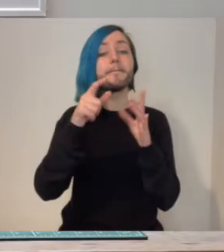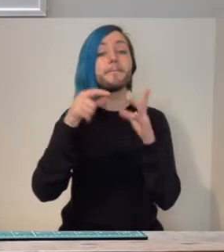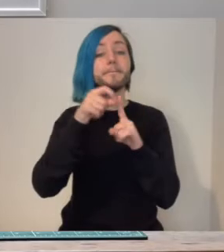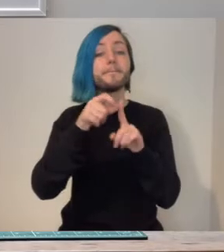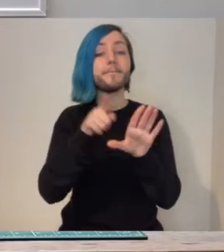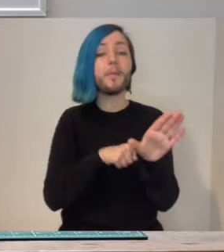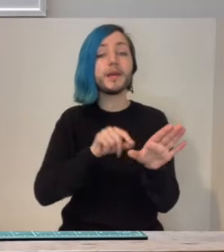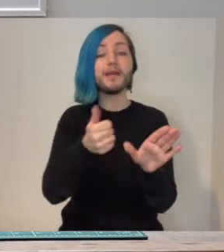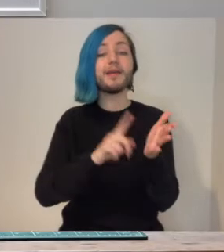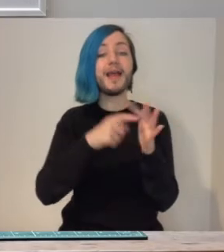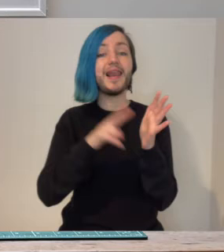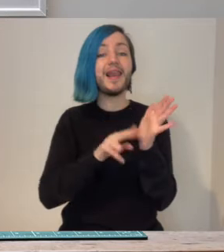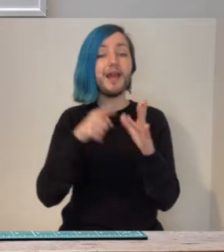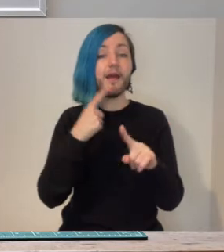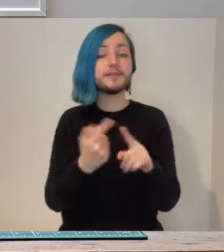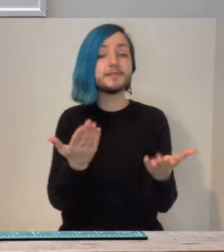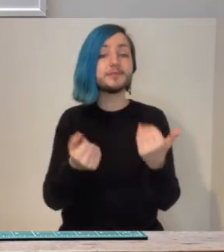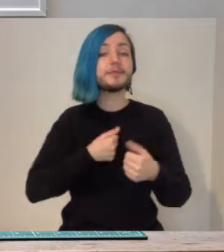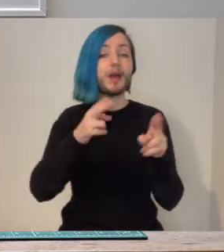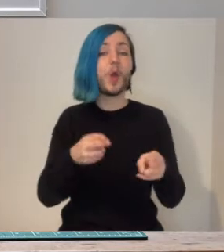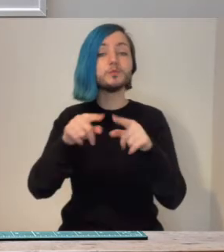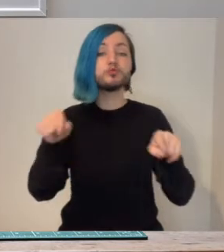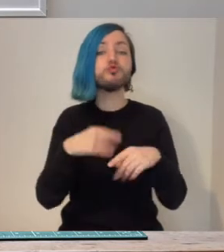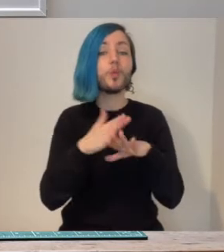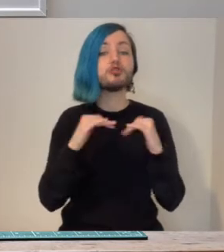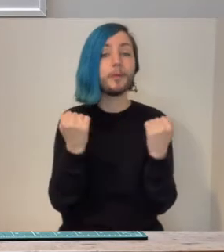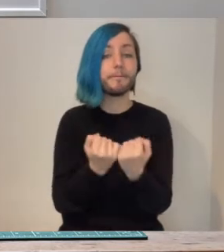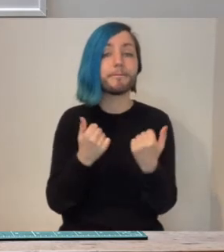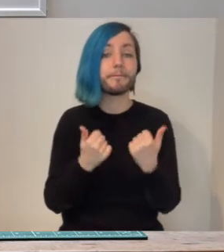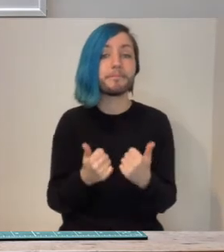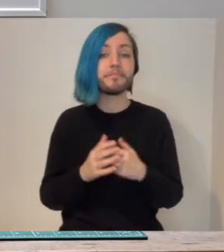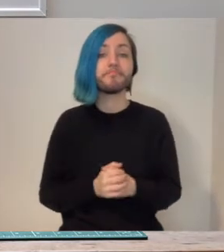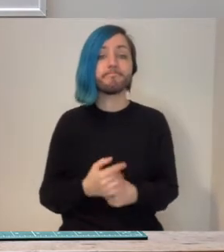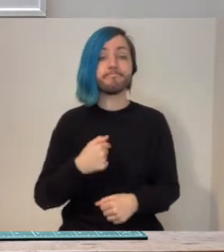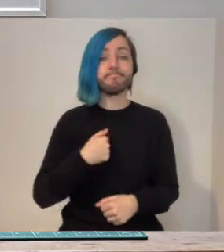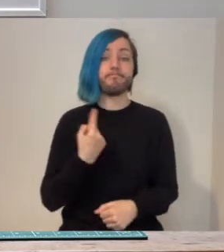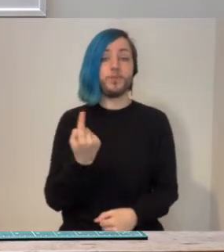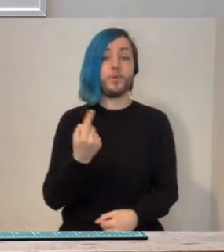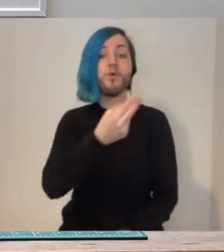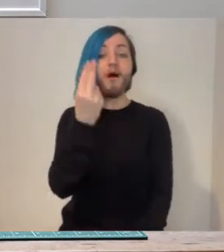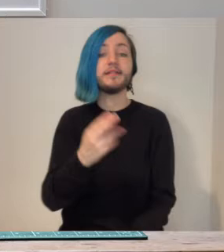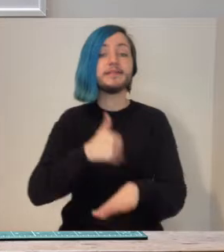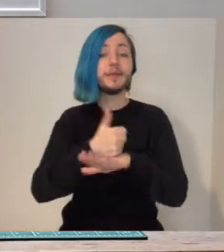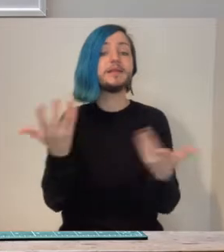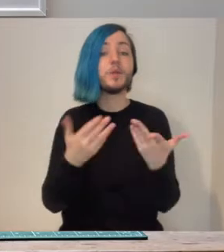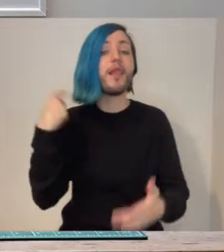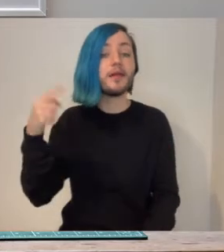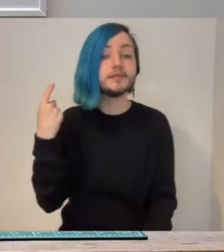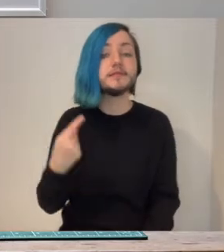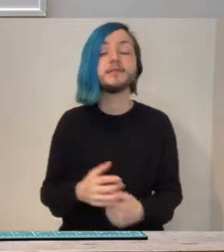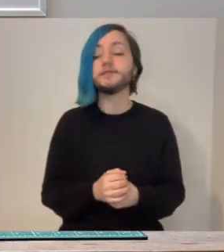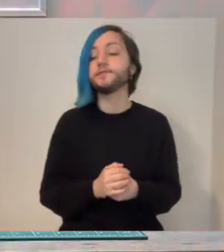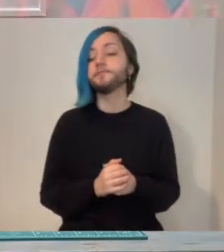Hello, my name is Poppy Lennox and welcome to my Hospital Rooms workshop. I am an artist based